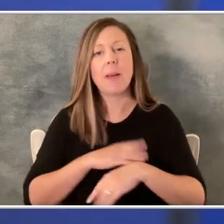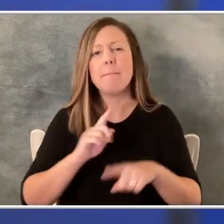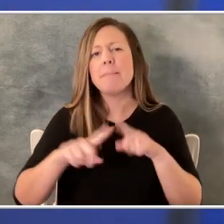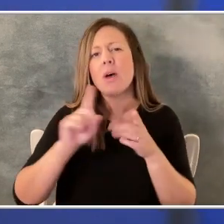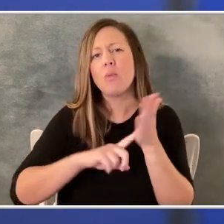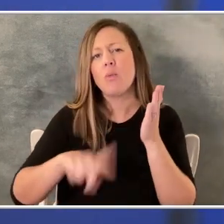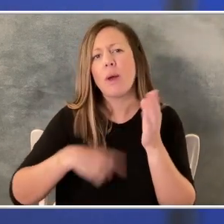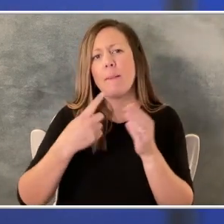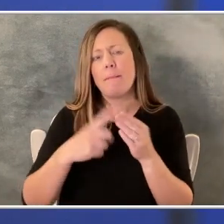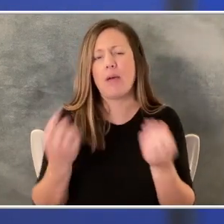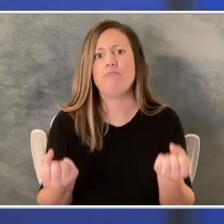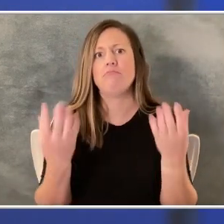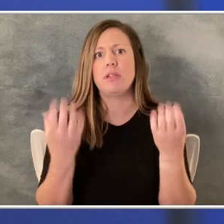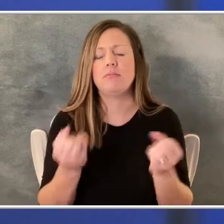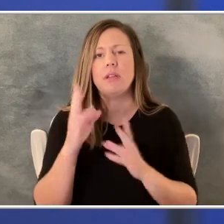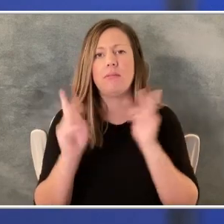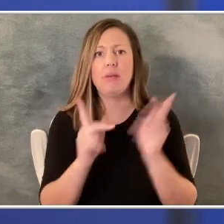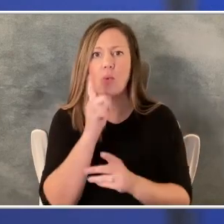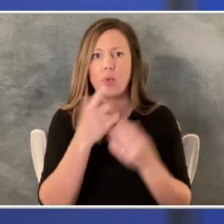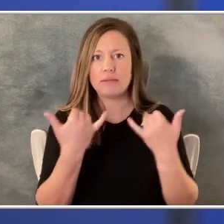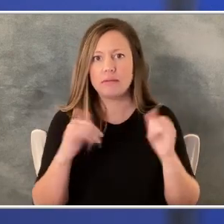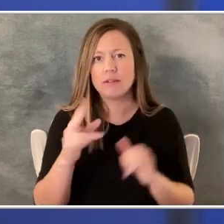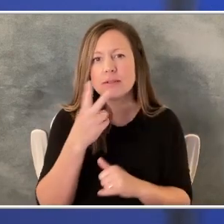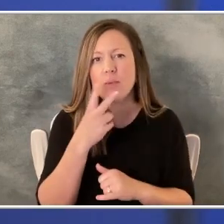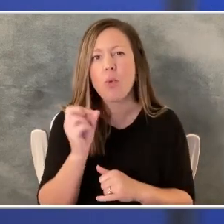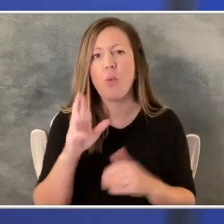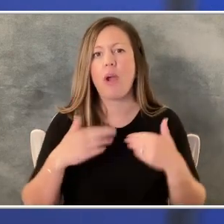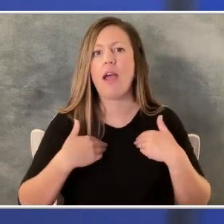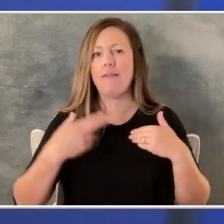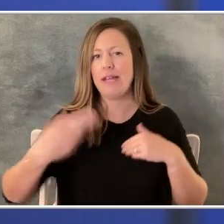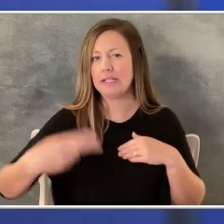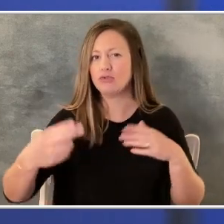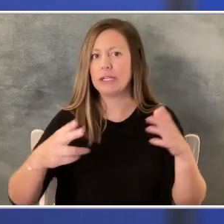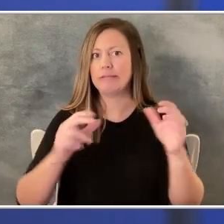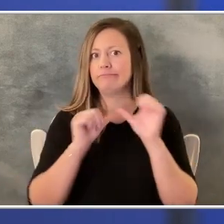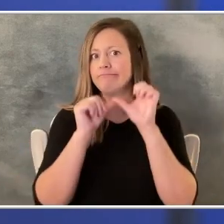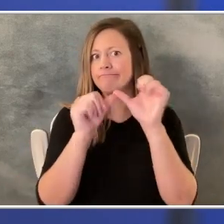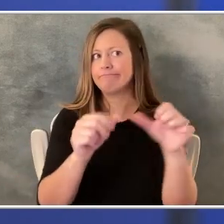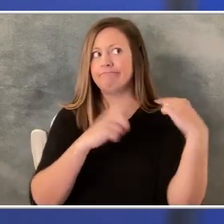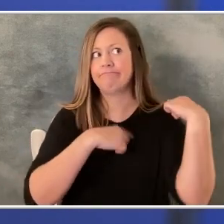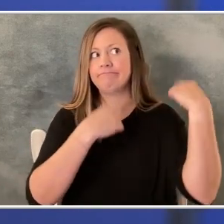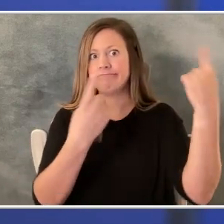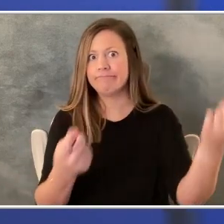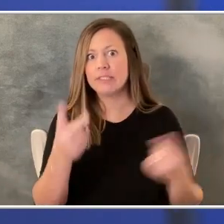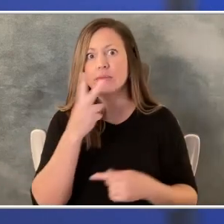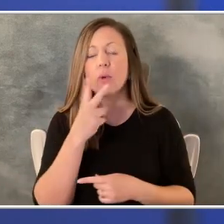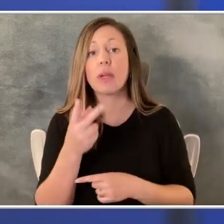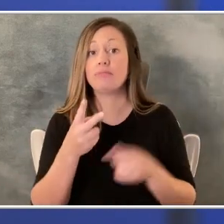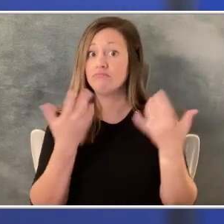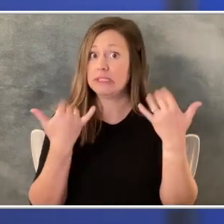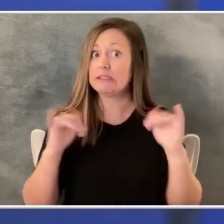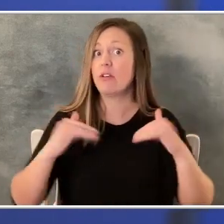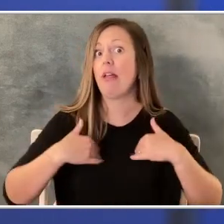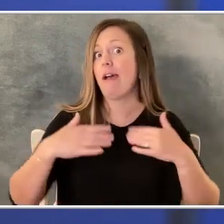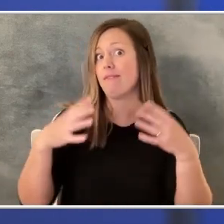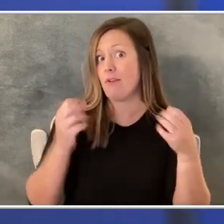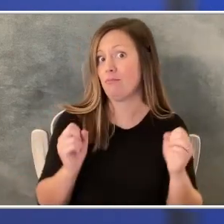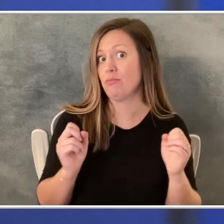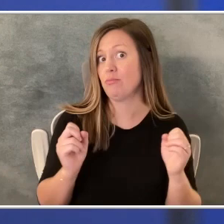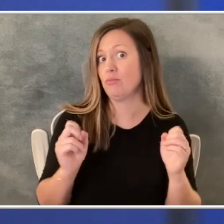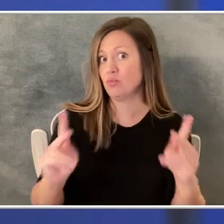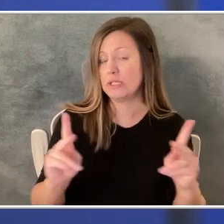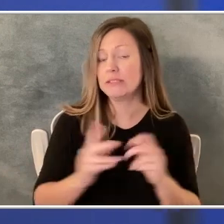Americans who do smoke or had that long history of smoking? They are not powerless. Today, we are exploring the best method